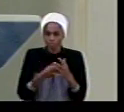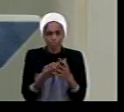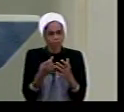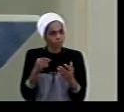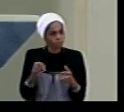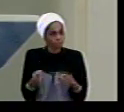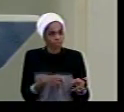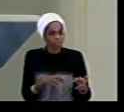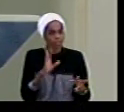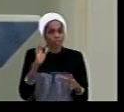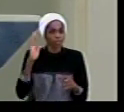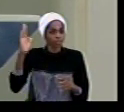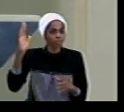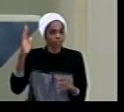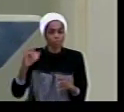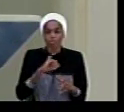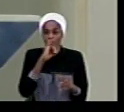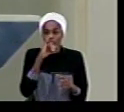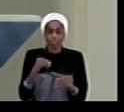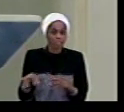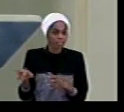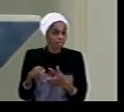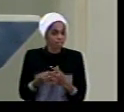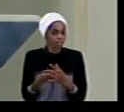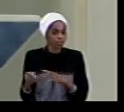Your testimony is starting already.